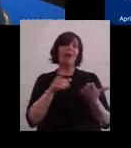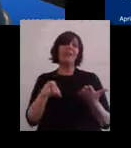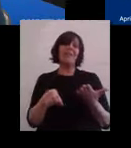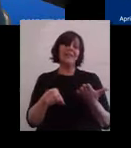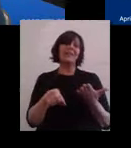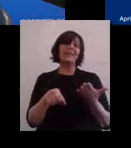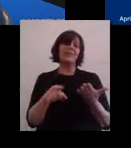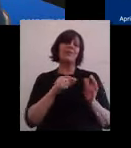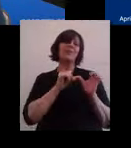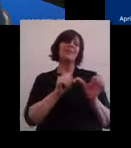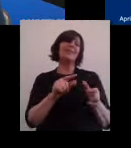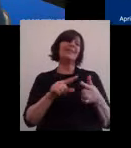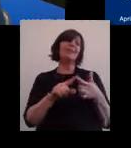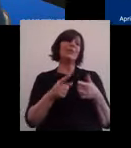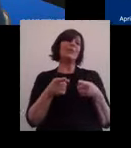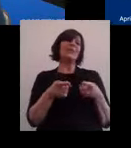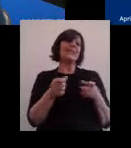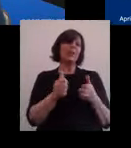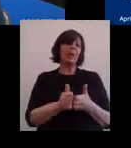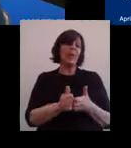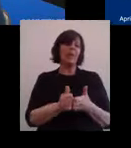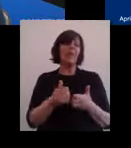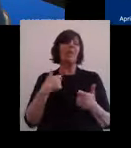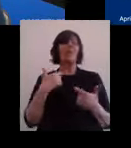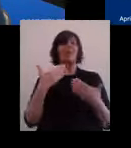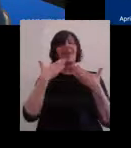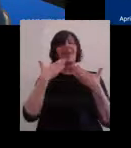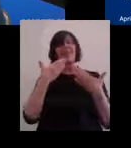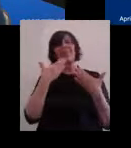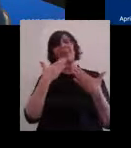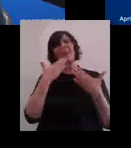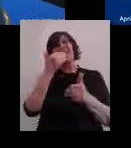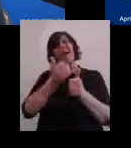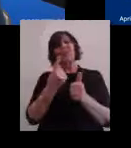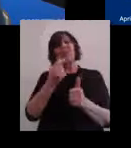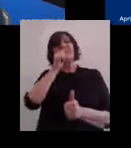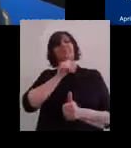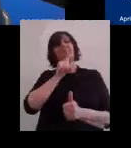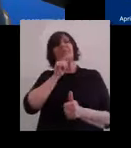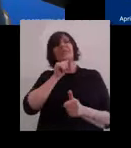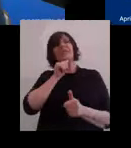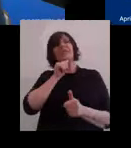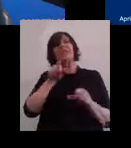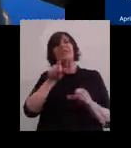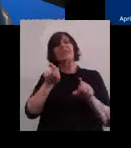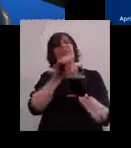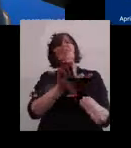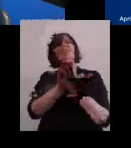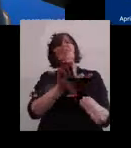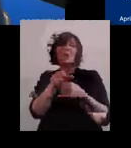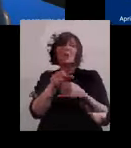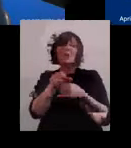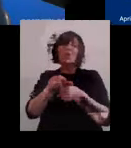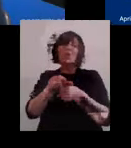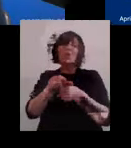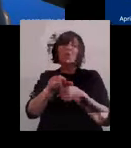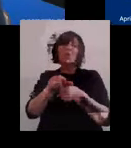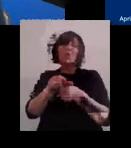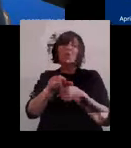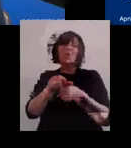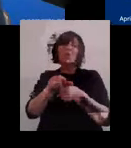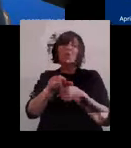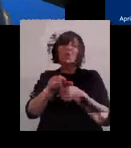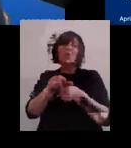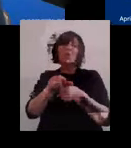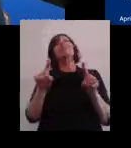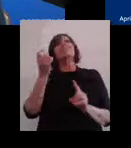thank everyone's patience as we've moved along to address the issues of the COVID-19 outbreak, but also know it is having a very, very negative impact